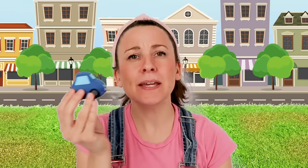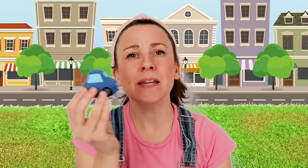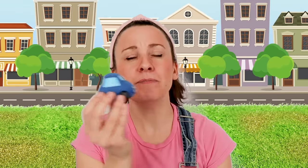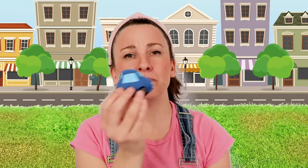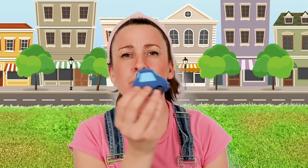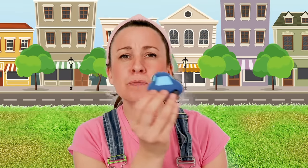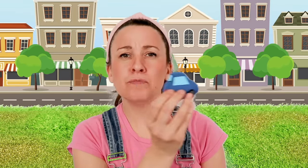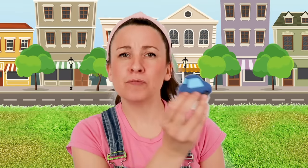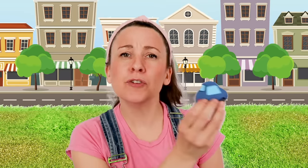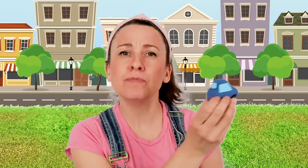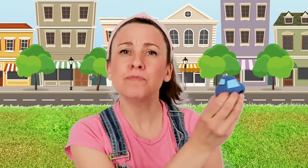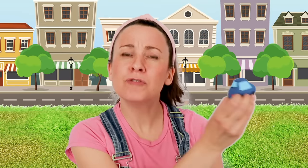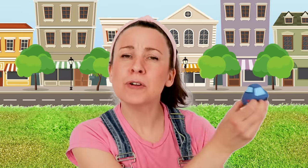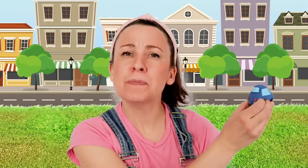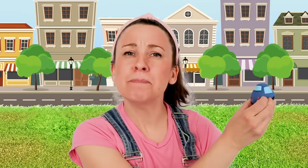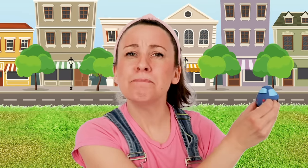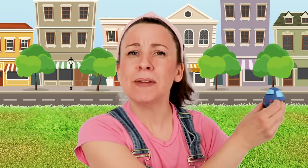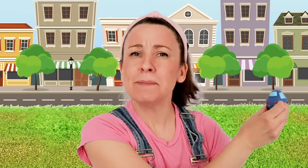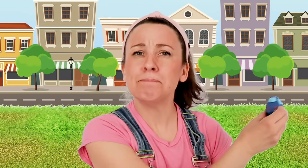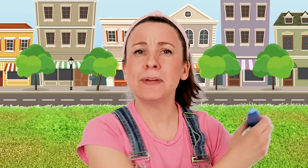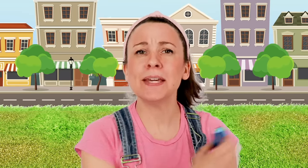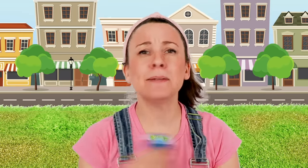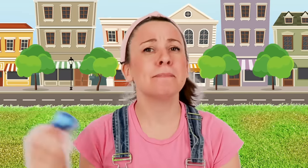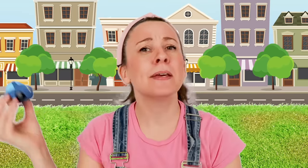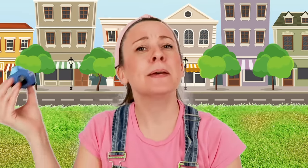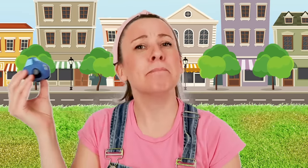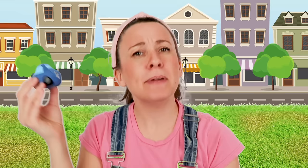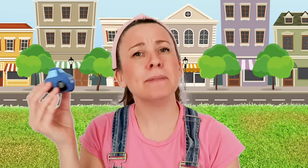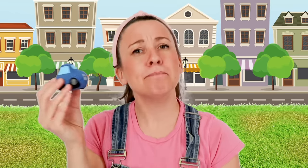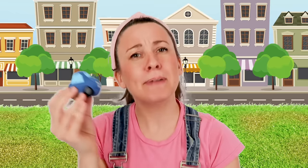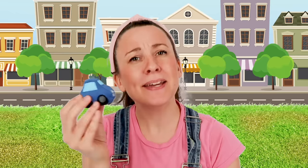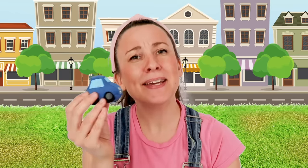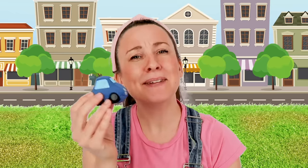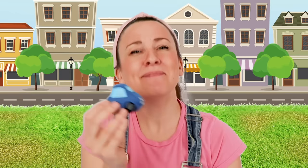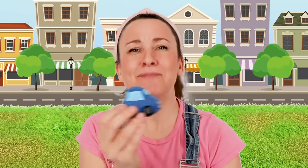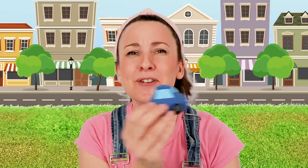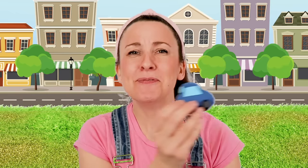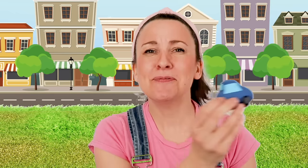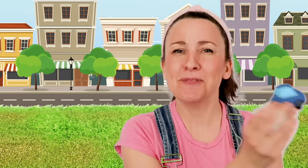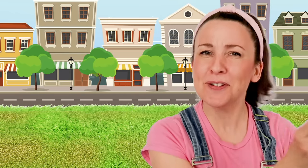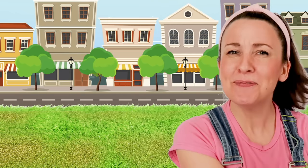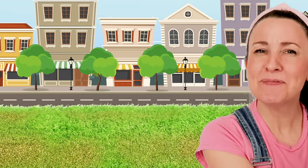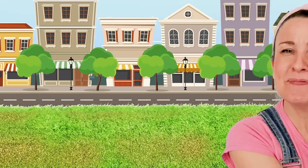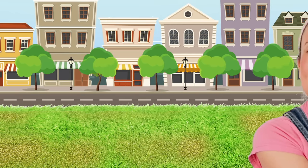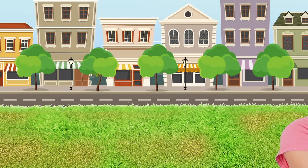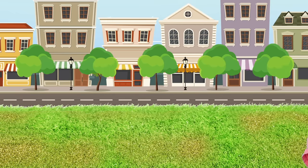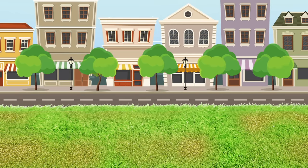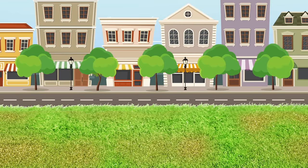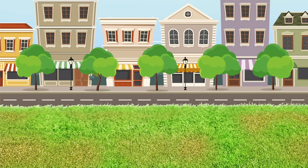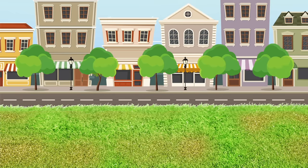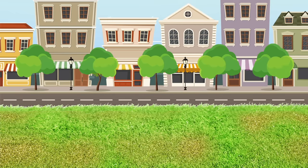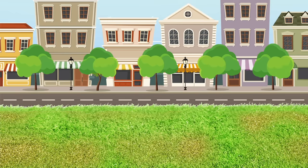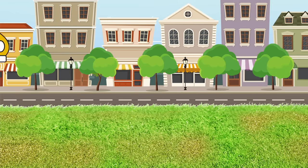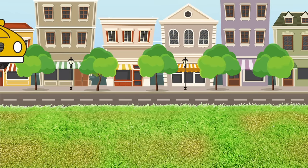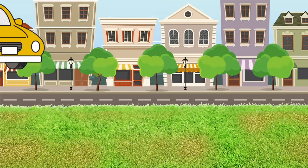Beep, beep, vroom, vroom, vroom. Beep, beep, beep, beep, vroom, vroom.